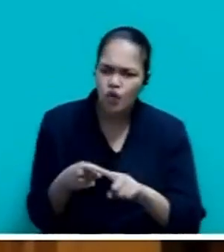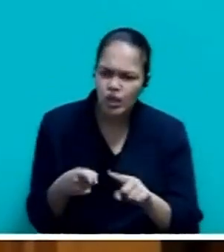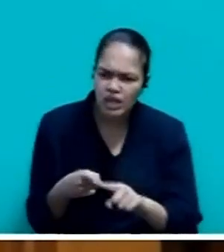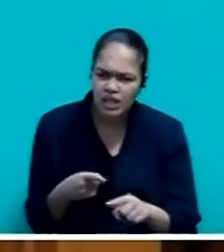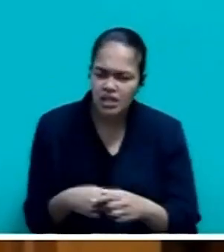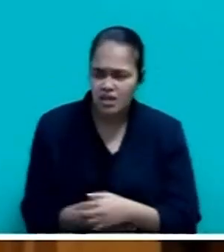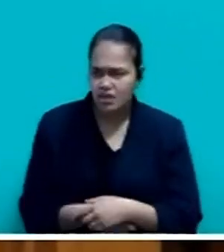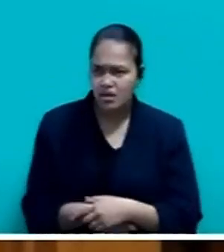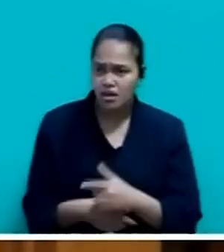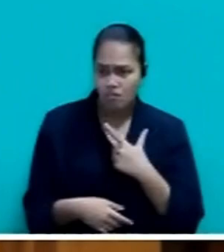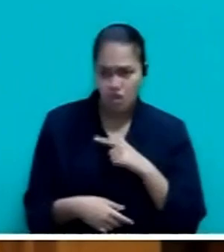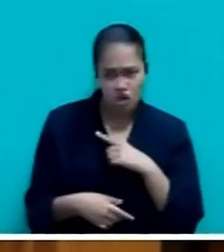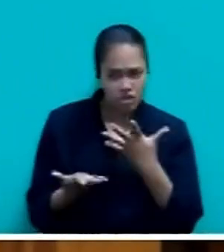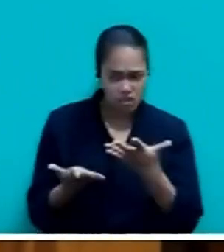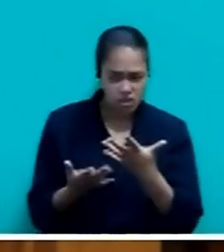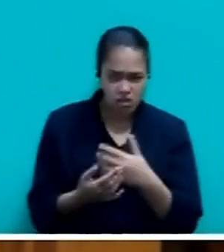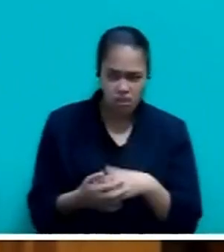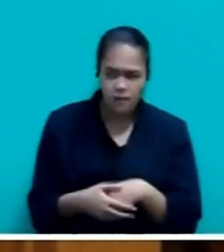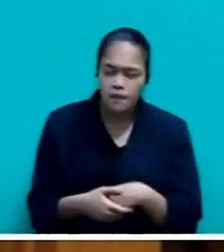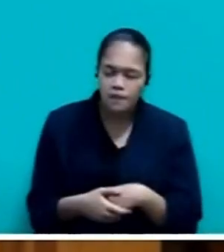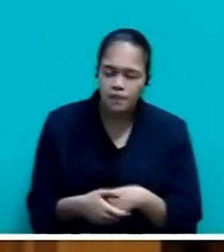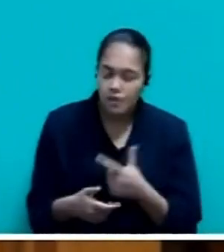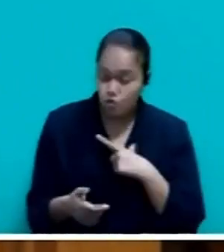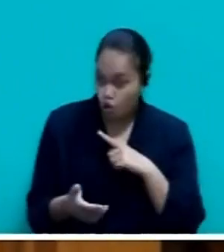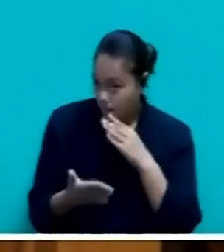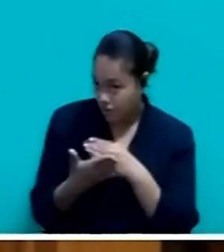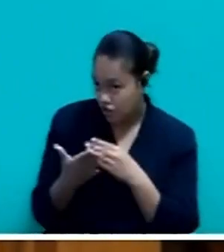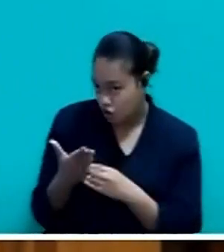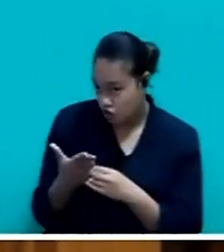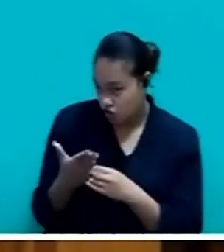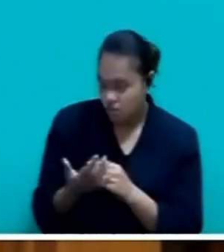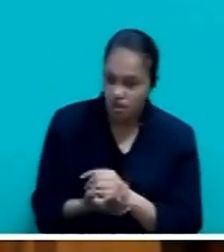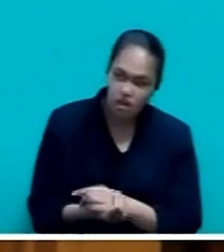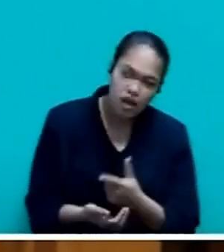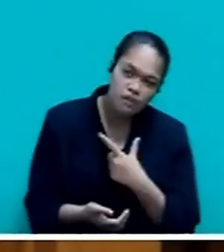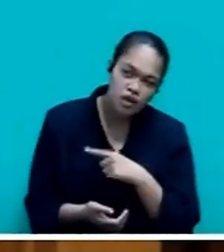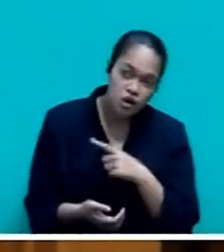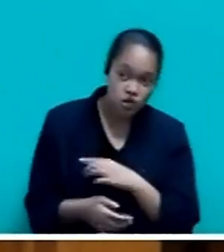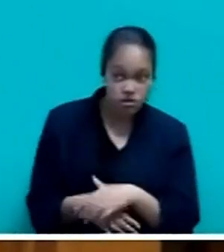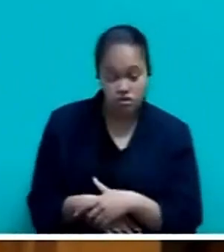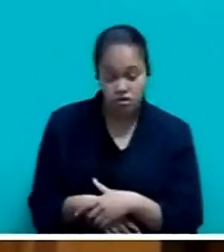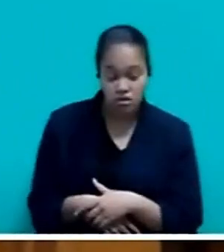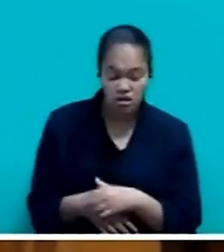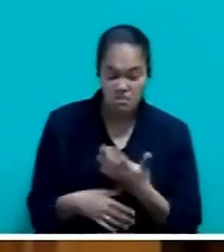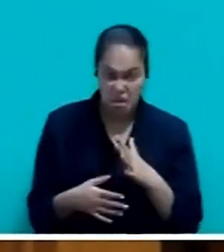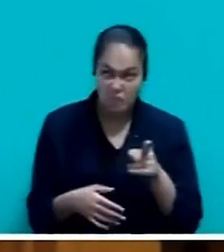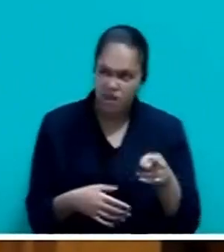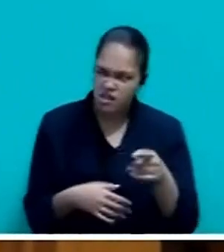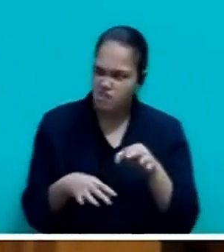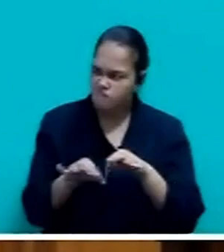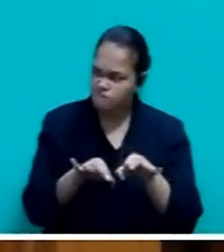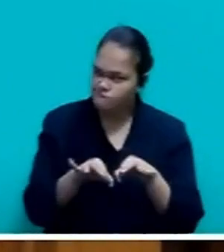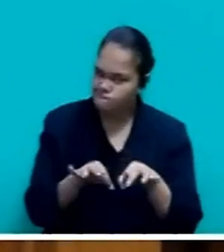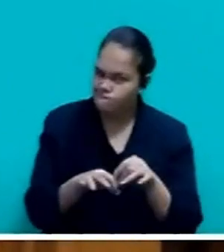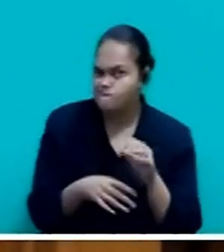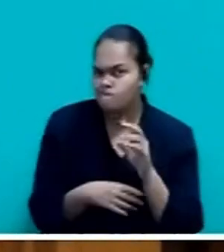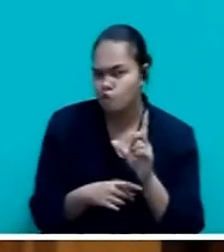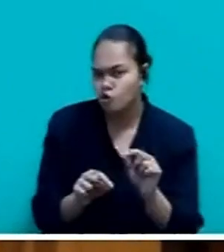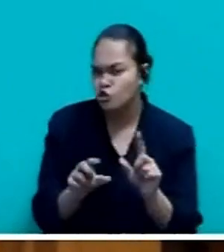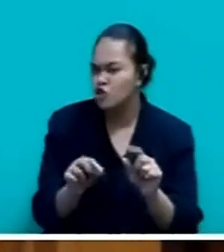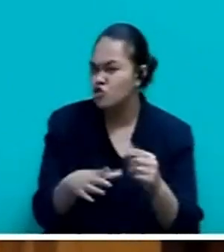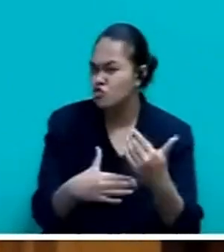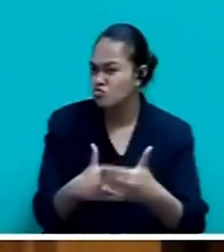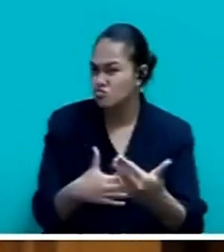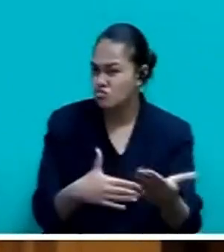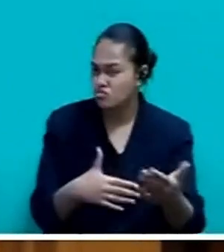failed budget? Are they anticipating having snap elections? Are they anticipating something that... What's